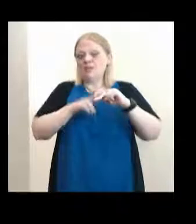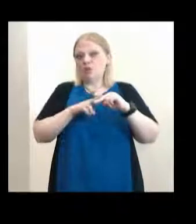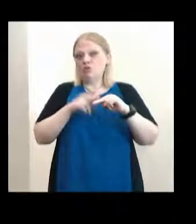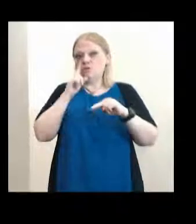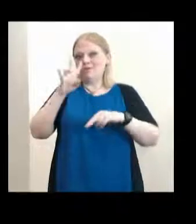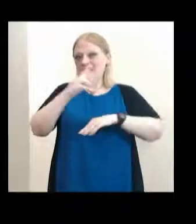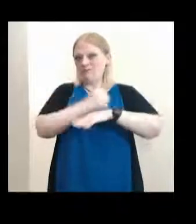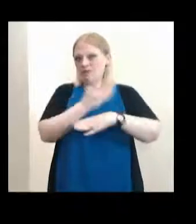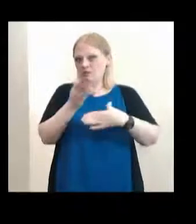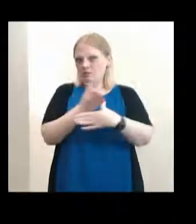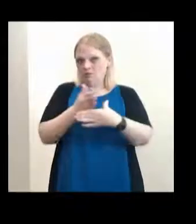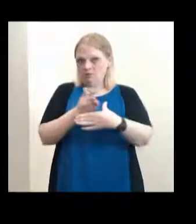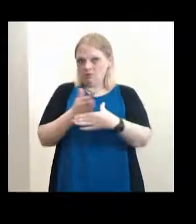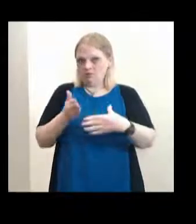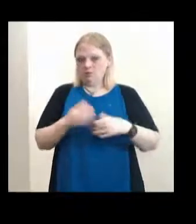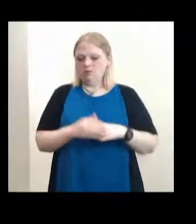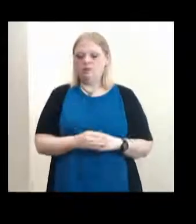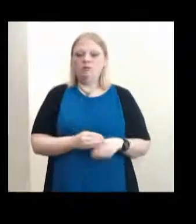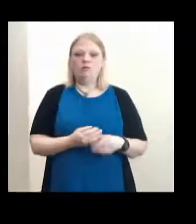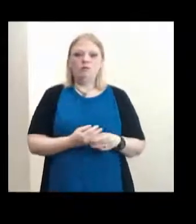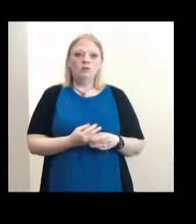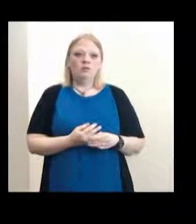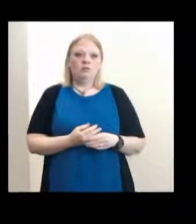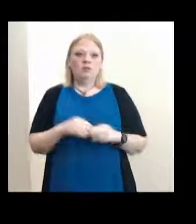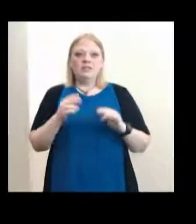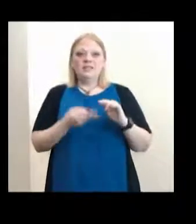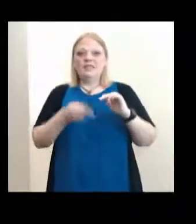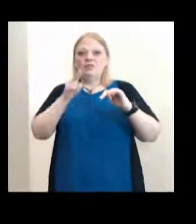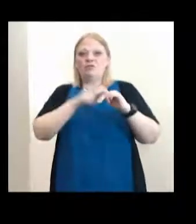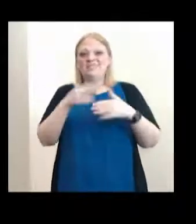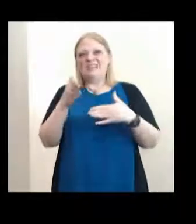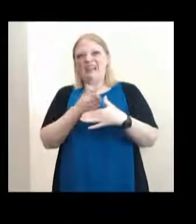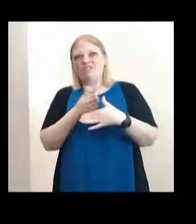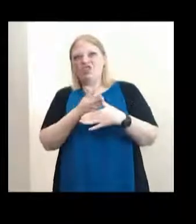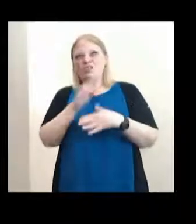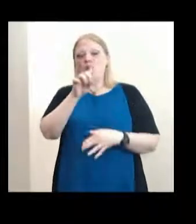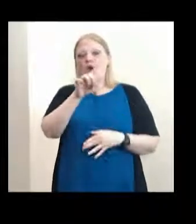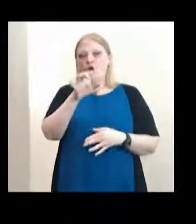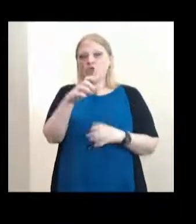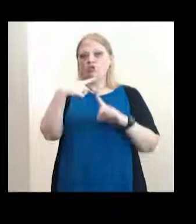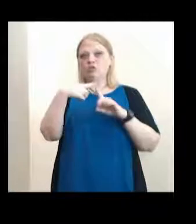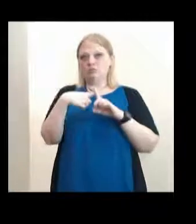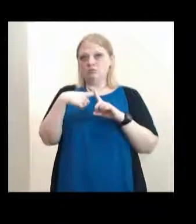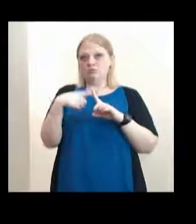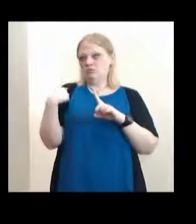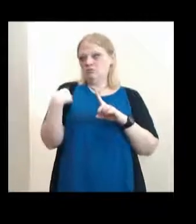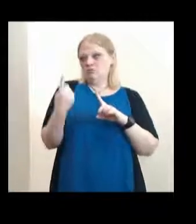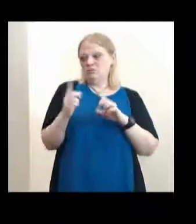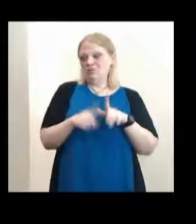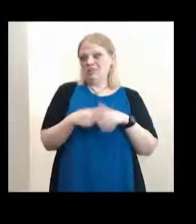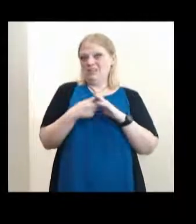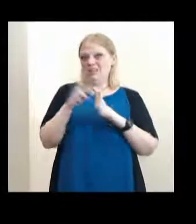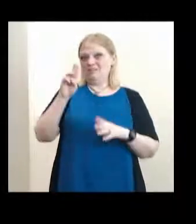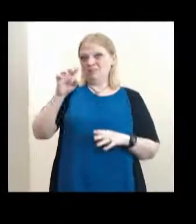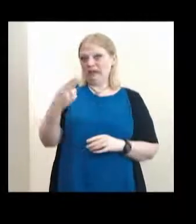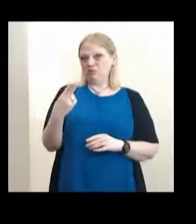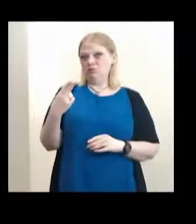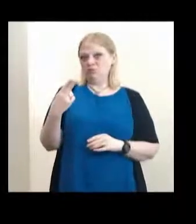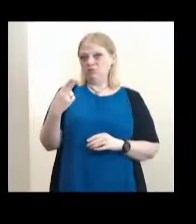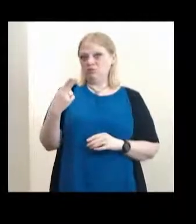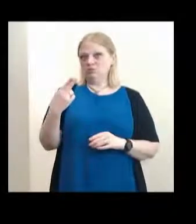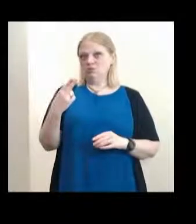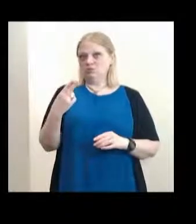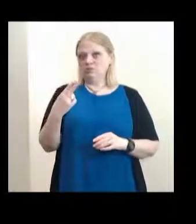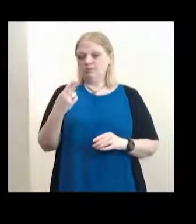It's actually increased by an average of 100 cases just since the beginning of the month of March.